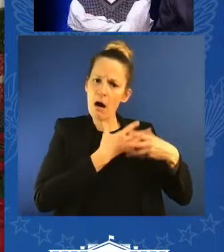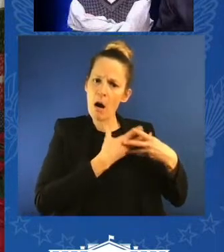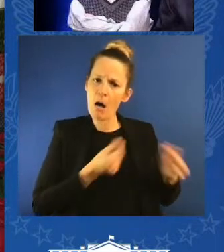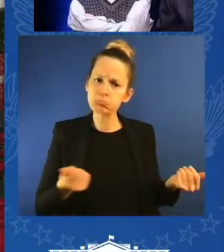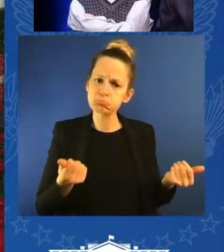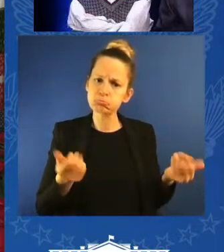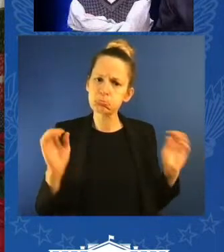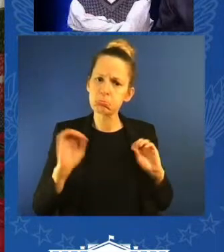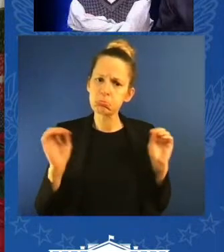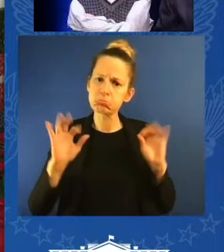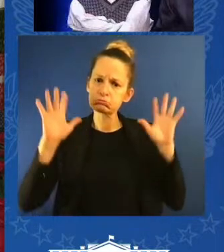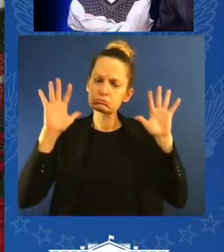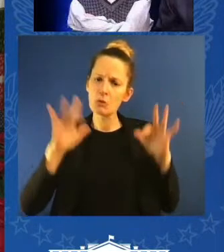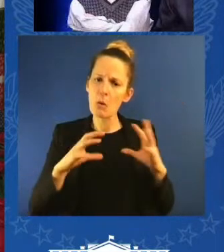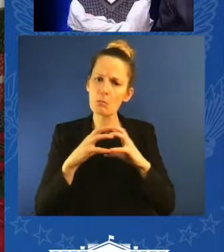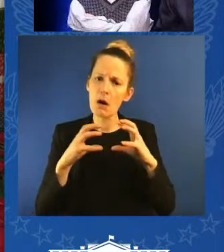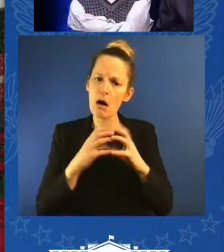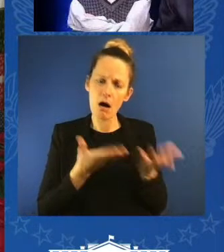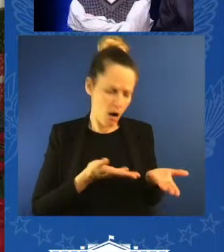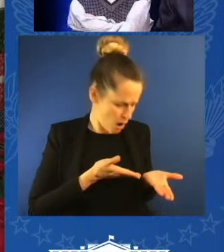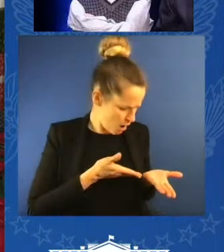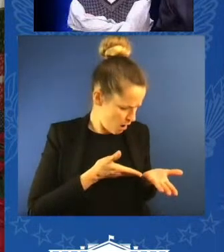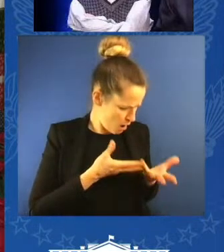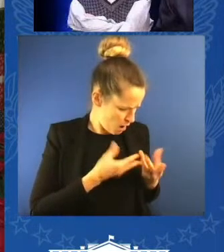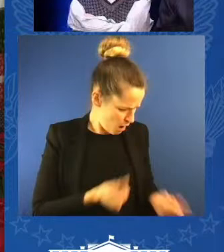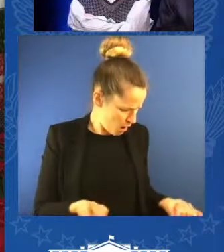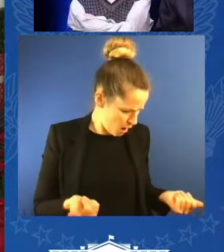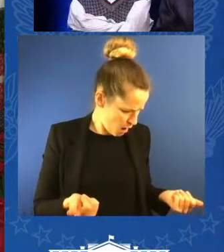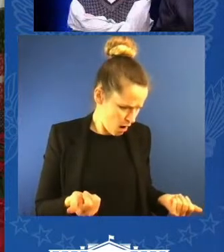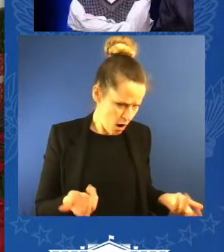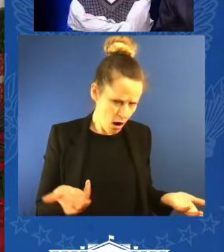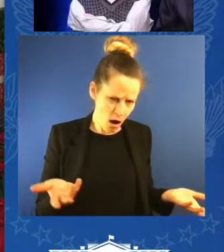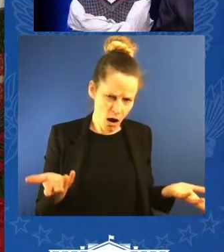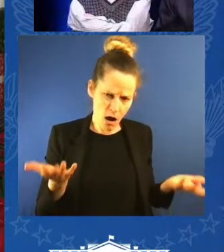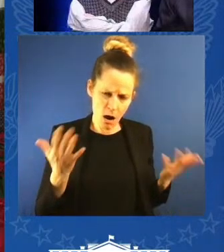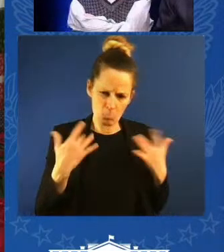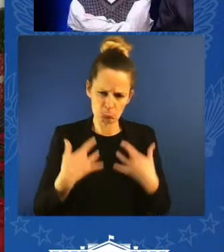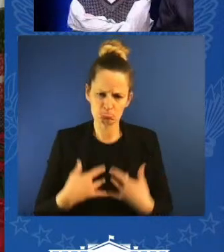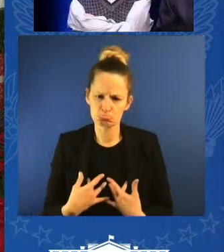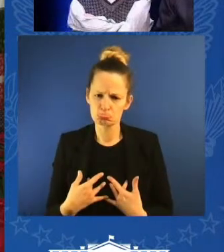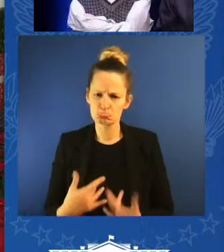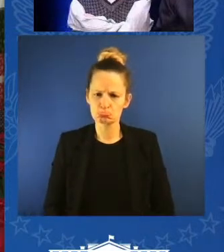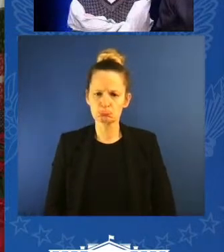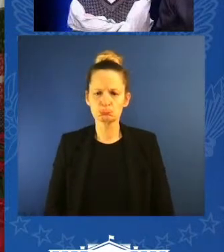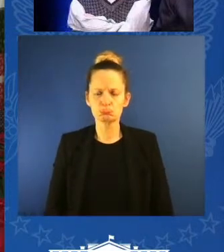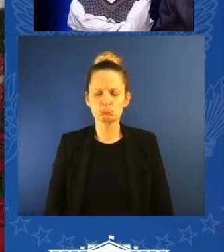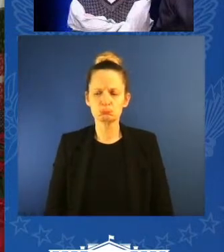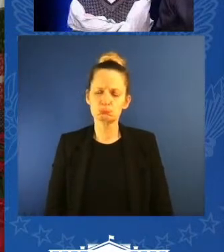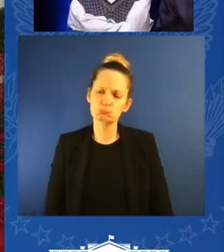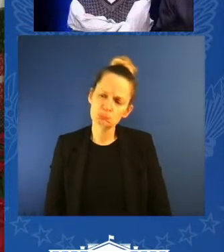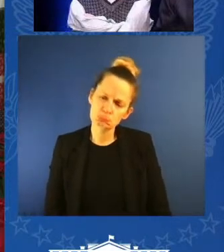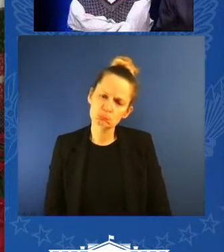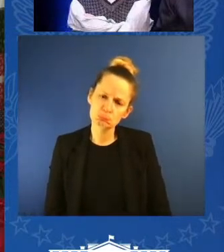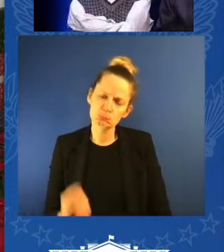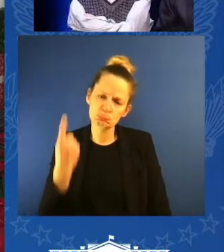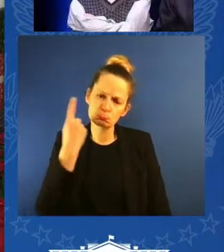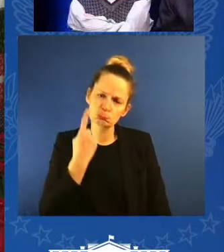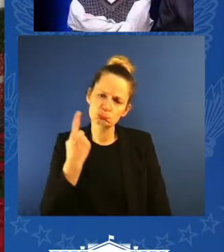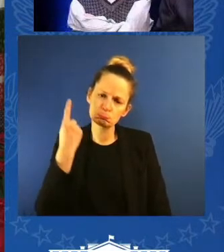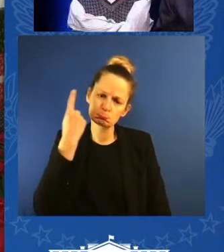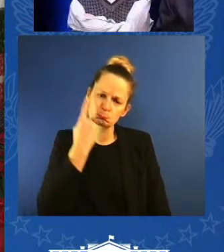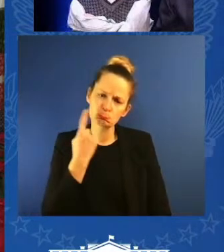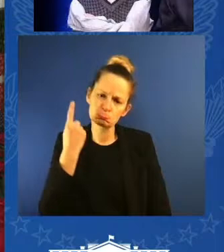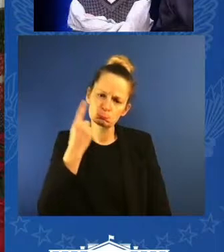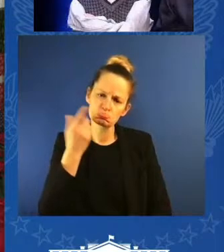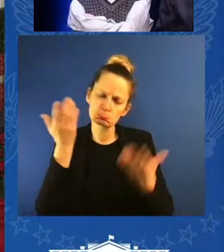Frame Snooks. Make sure you hooligans are hitting that like button, sharing out these links. Don't want to miss this. He dreamed that